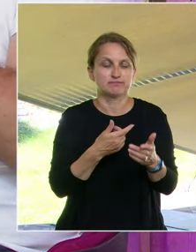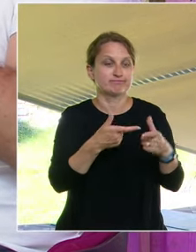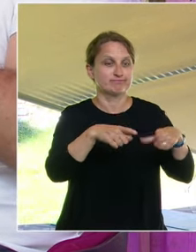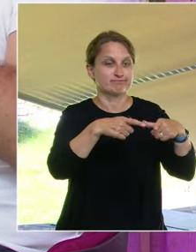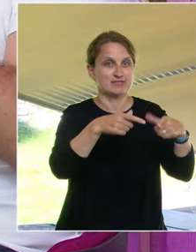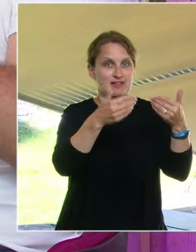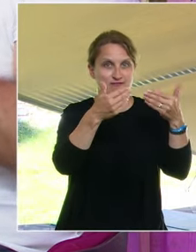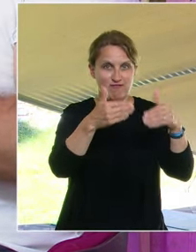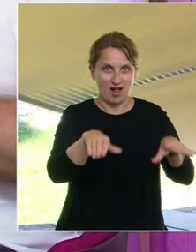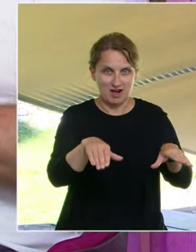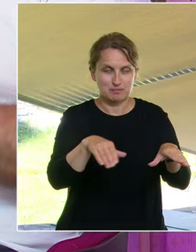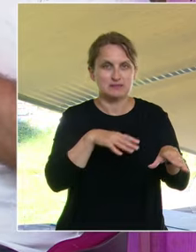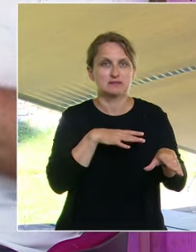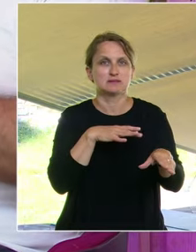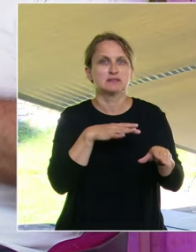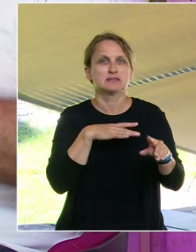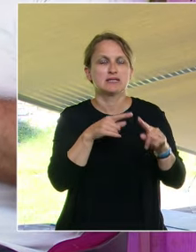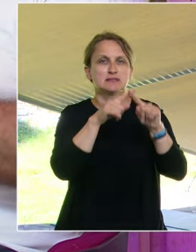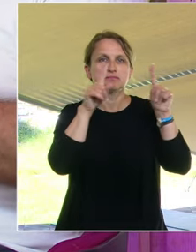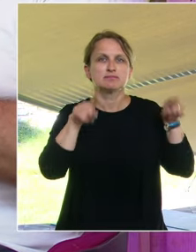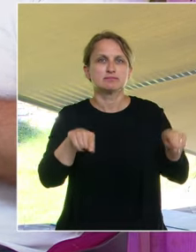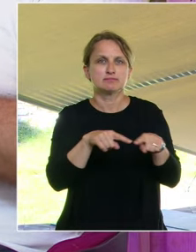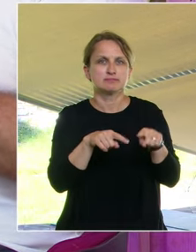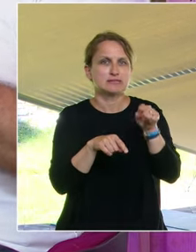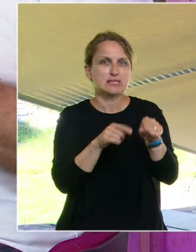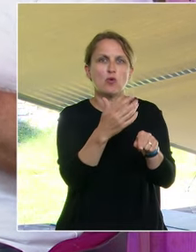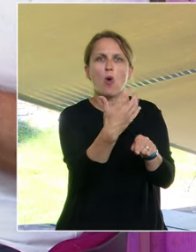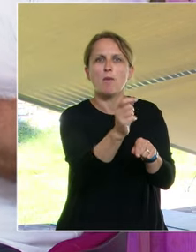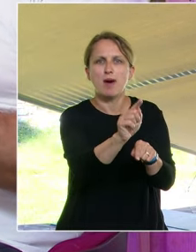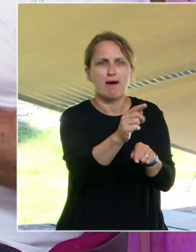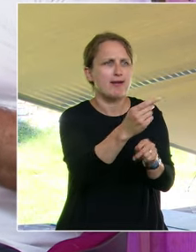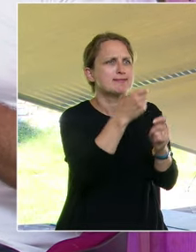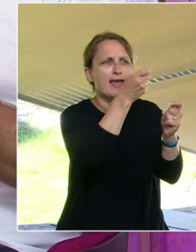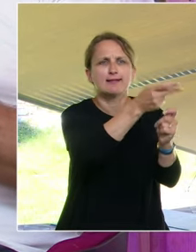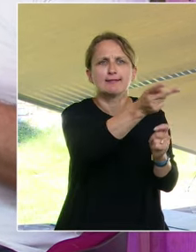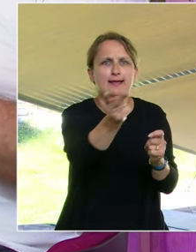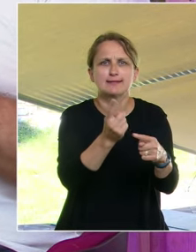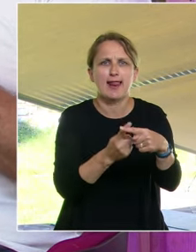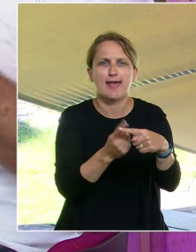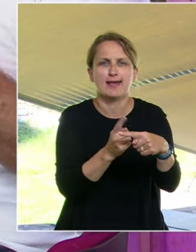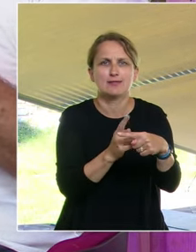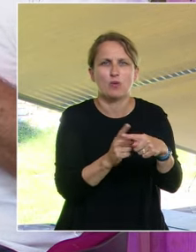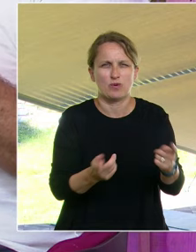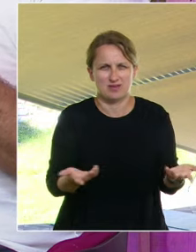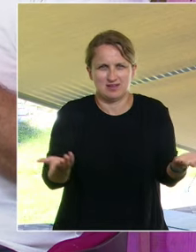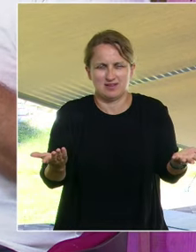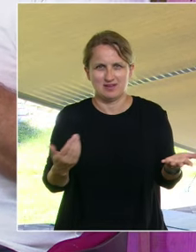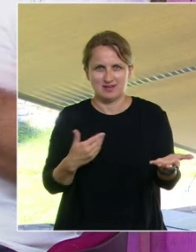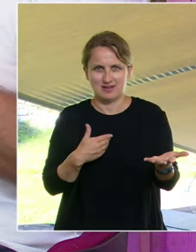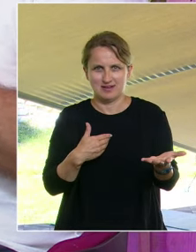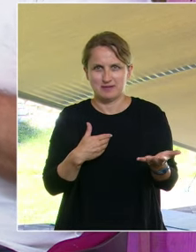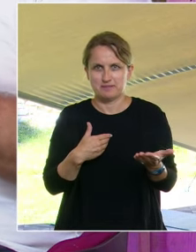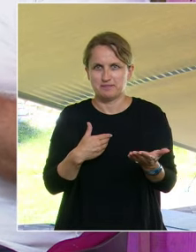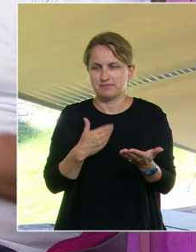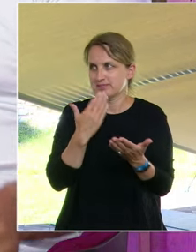say, like, do not show it to anybody. Like, you know, just this is yours privately now. And I give you an example. So, like, you know, which I had,